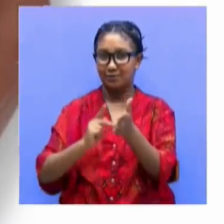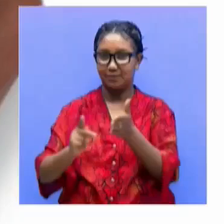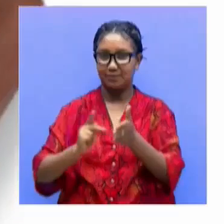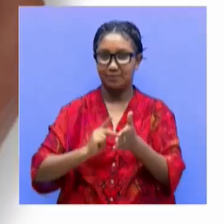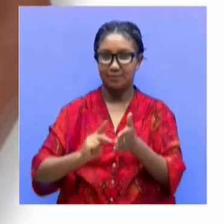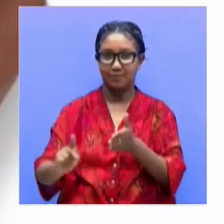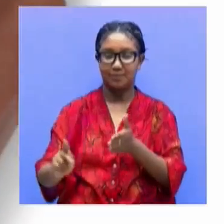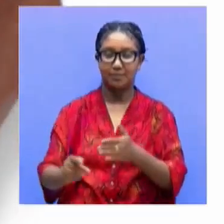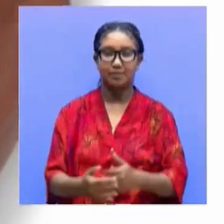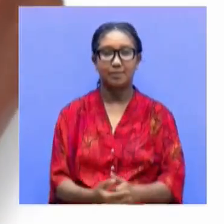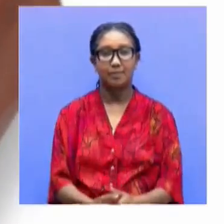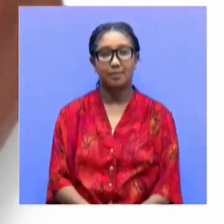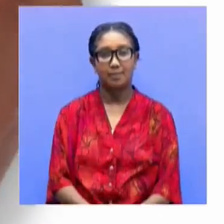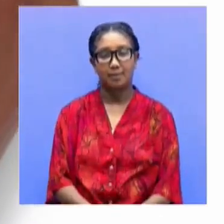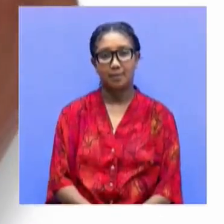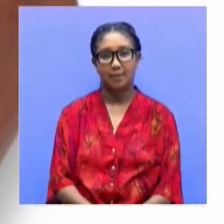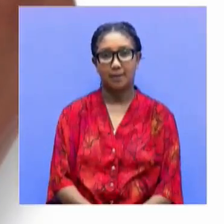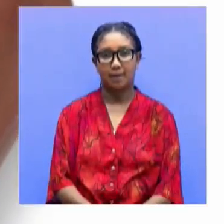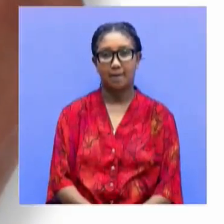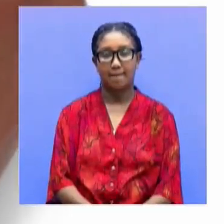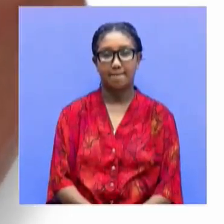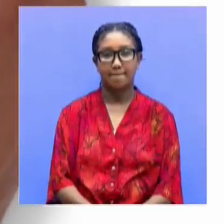Narrative